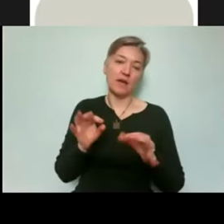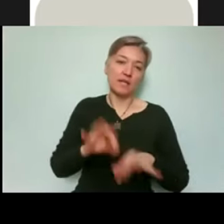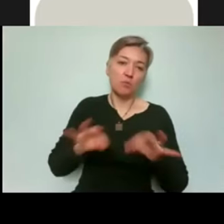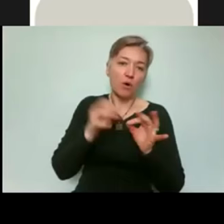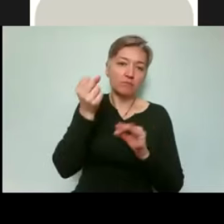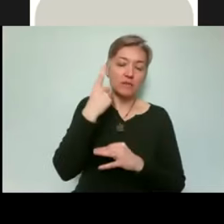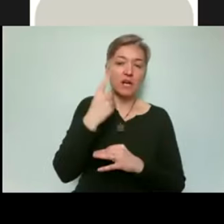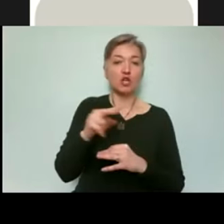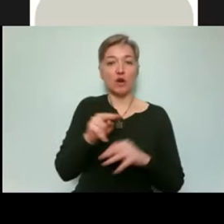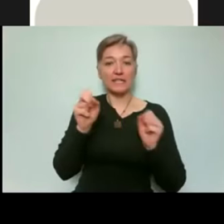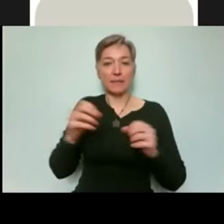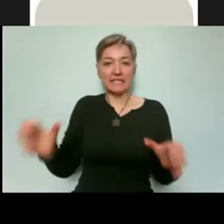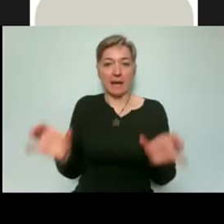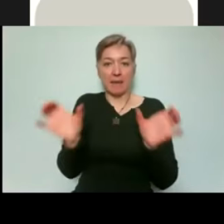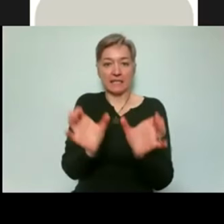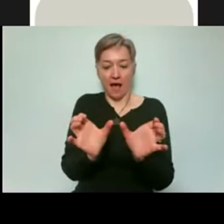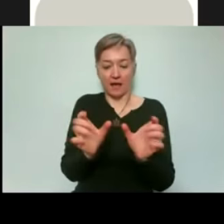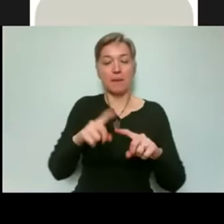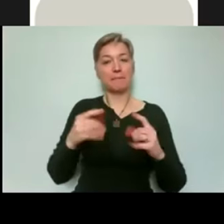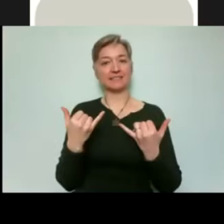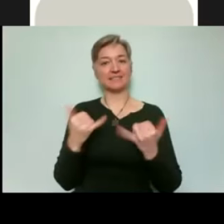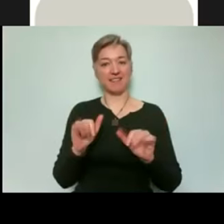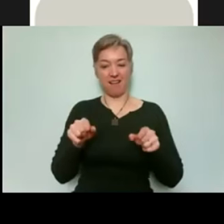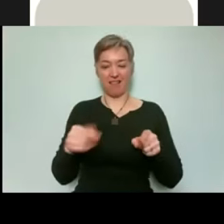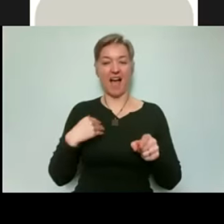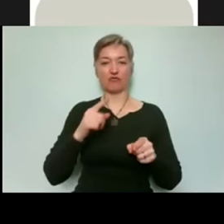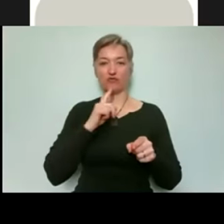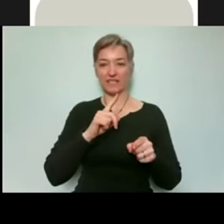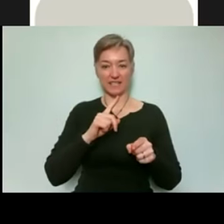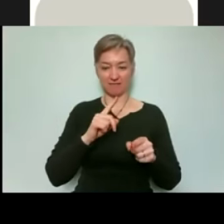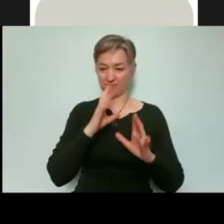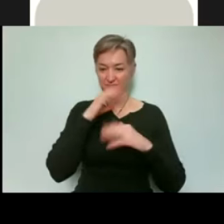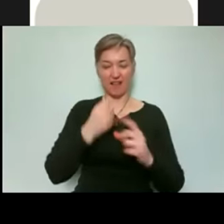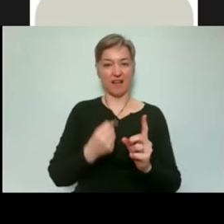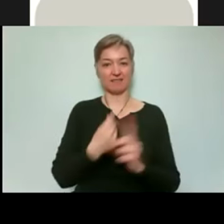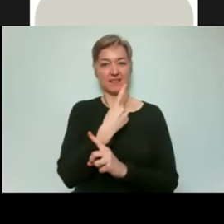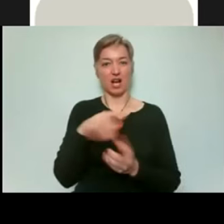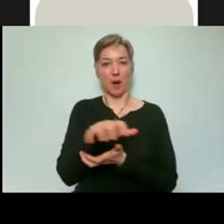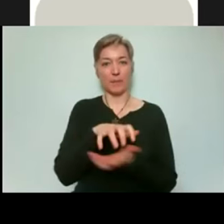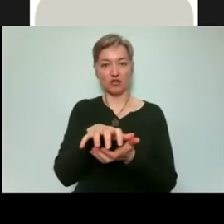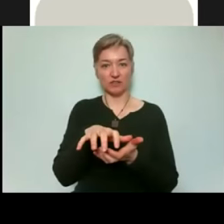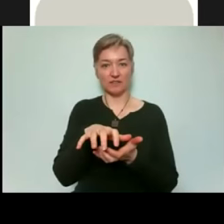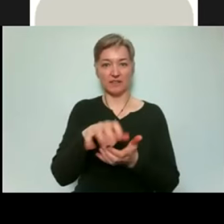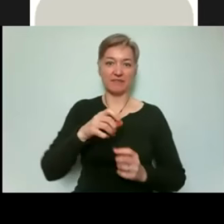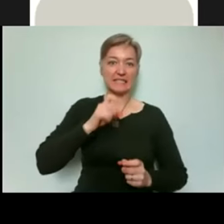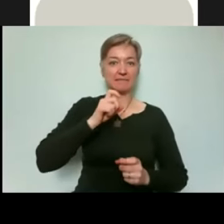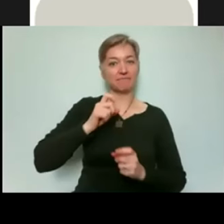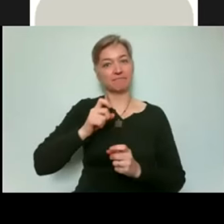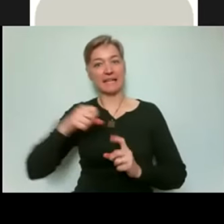can be side by side, but still reflect really idiosyncratic combinations of stimulus and movement